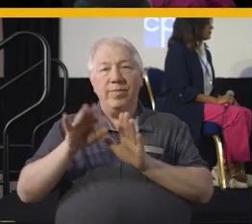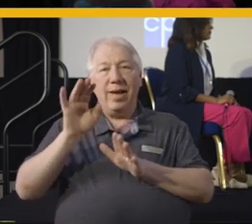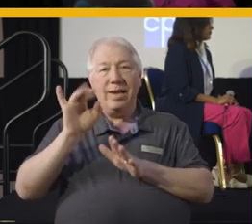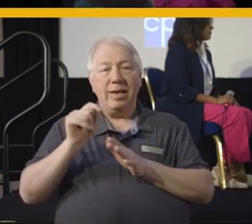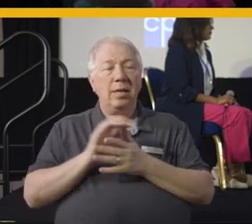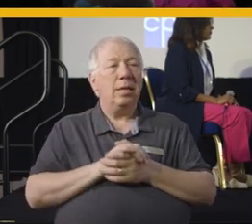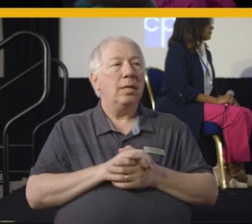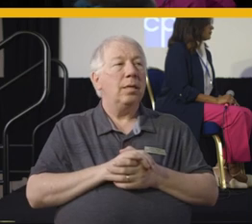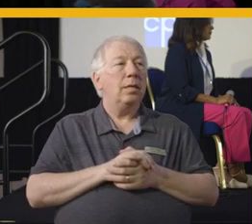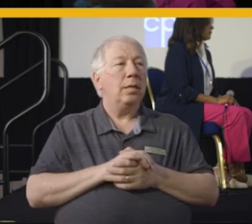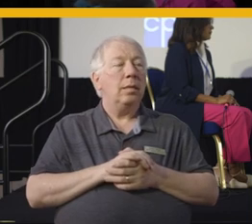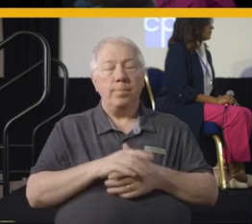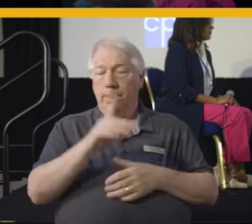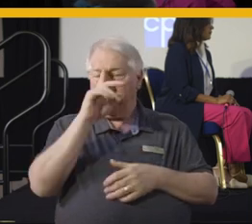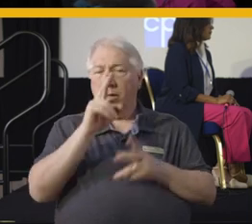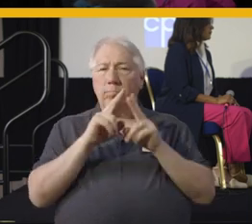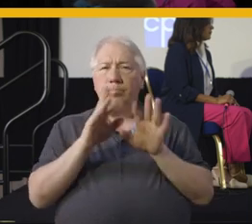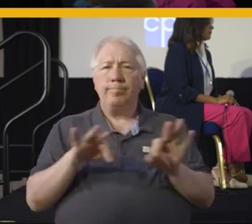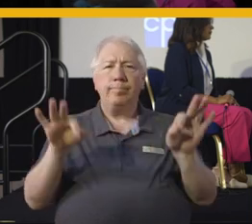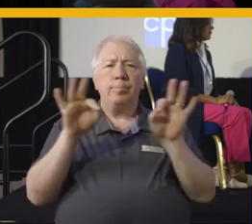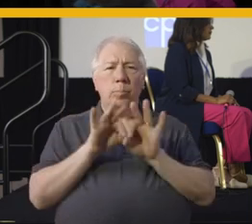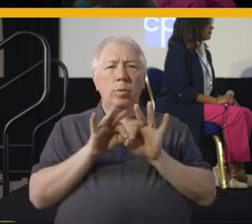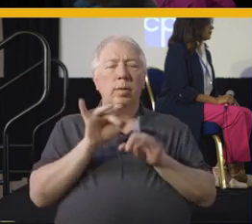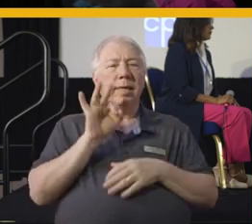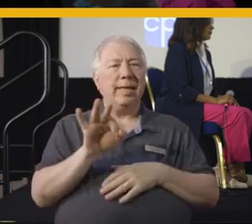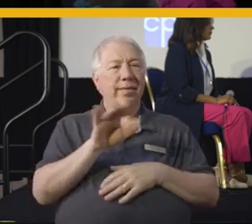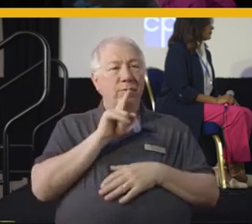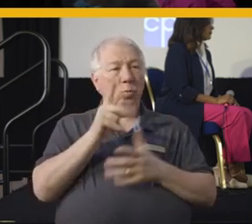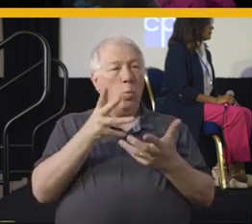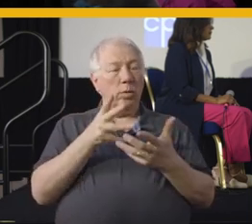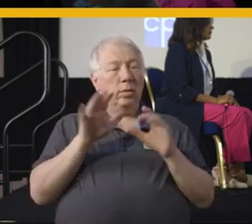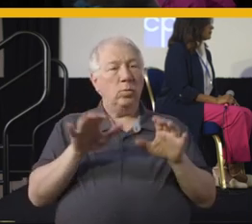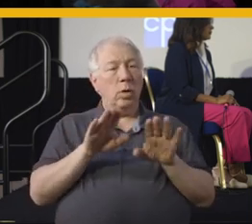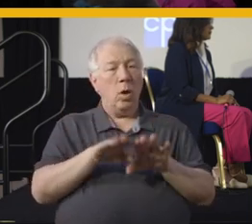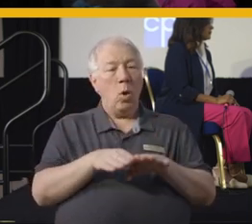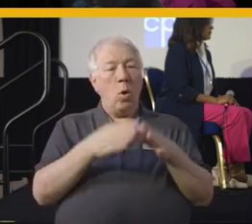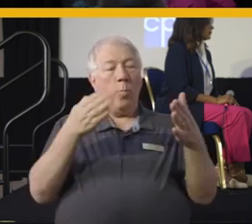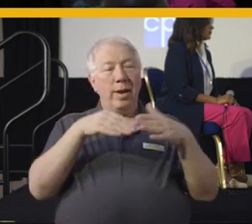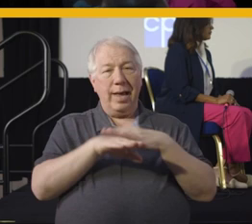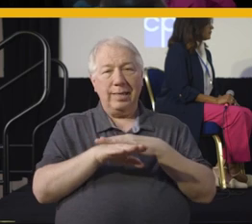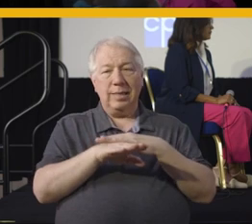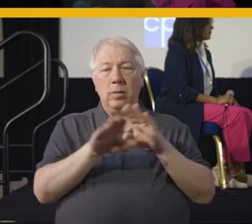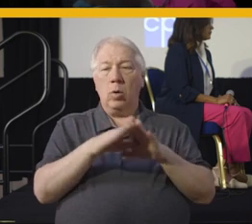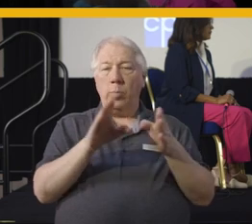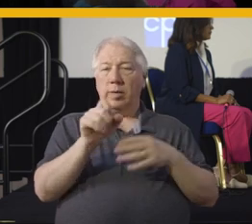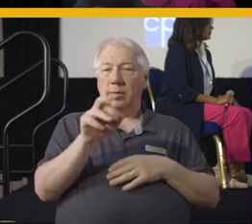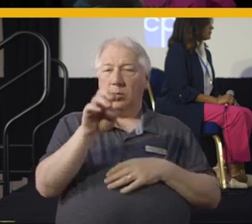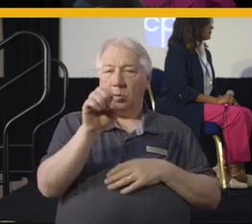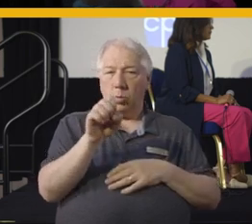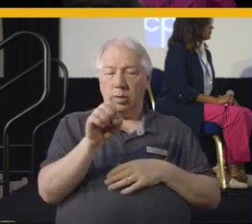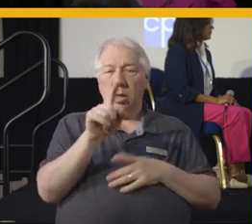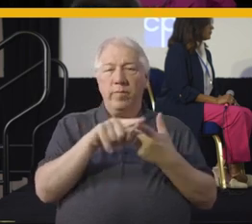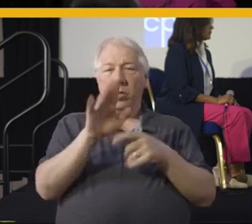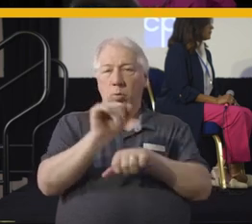it. And I think it's really important that if it is that you want to do an open access, like open source